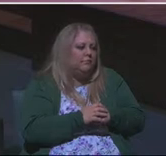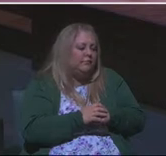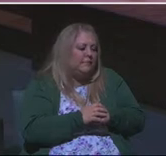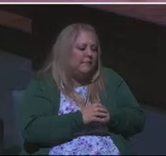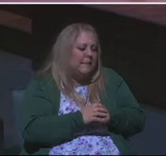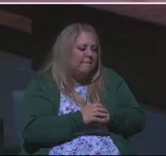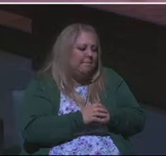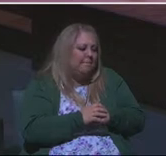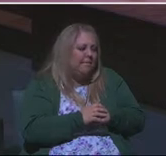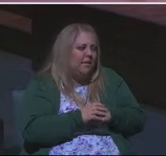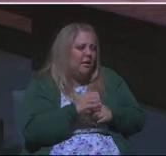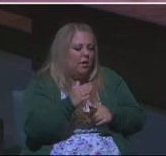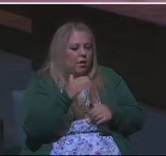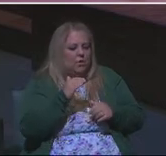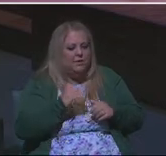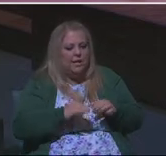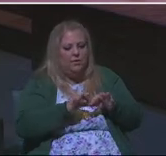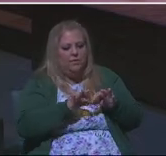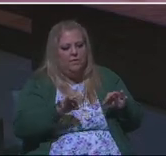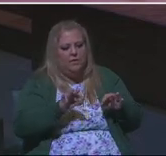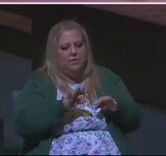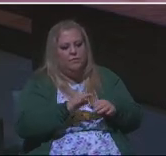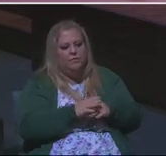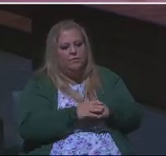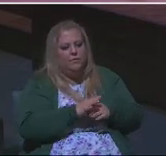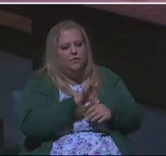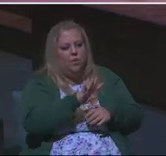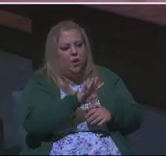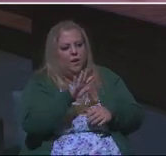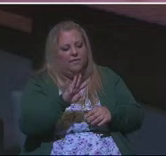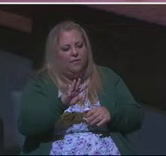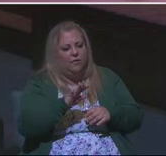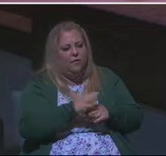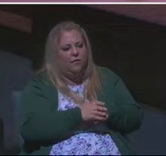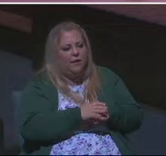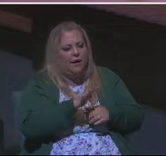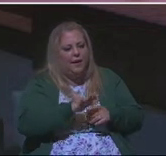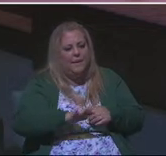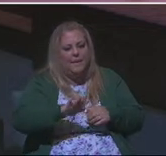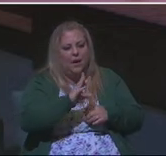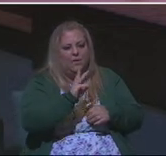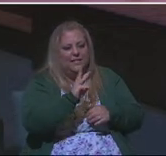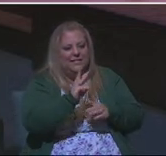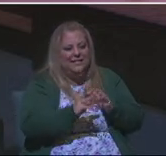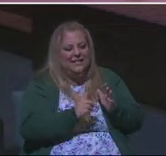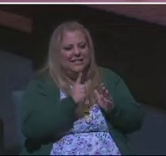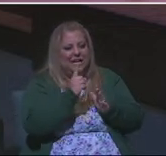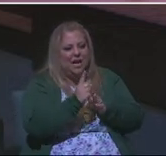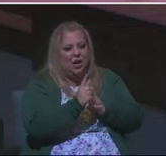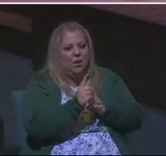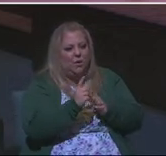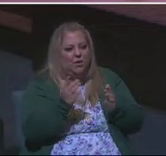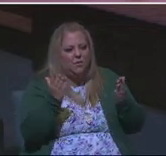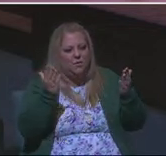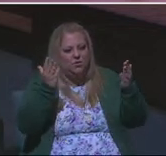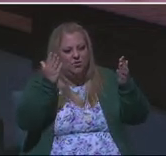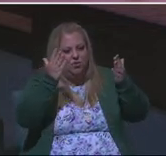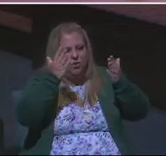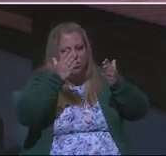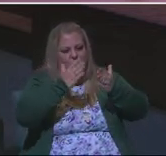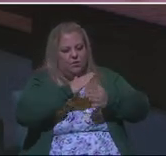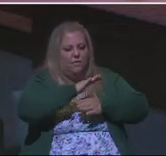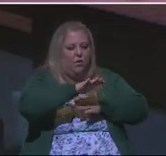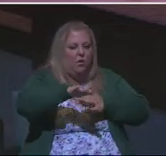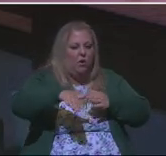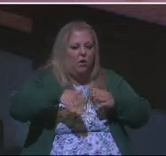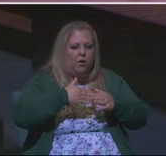go down to verse number 46. Well, let's go to verse 44. And it was about the 6th hour, and there was darkness over all the earth